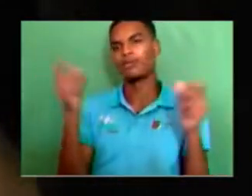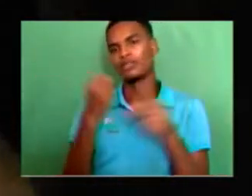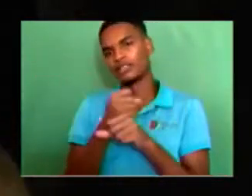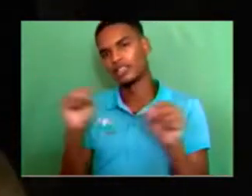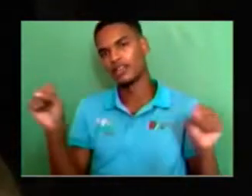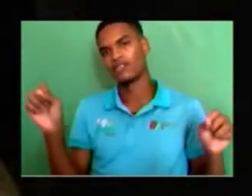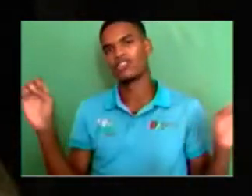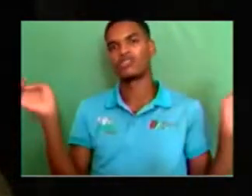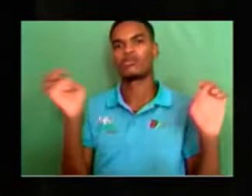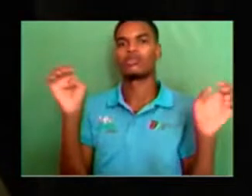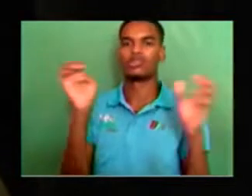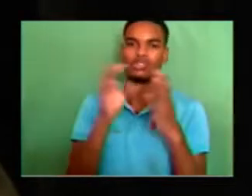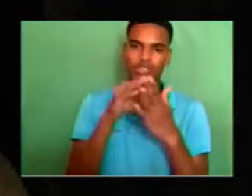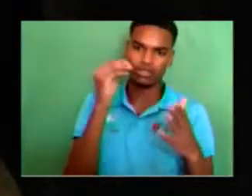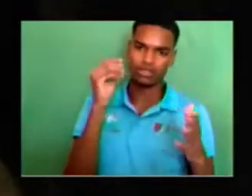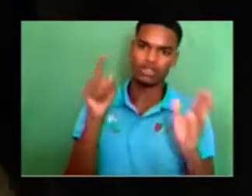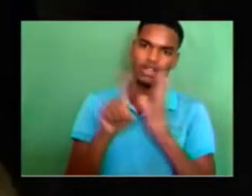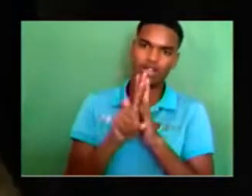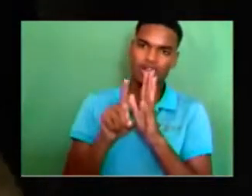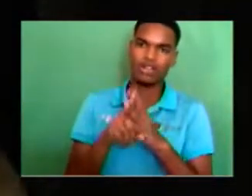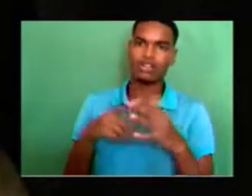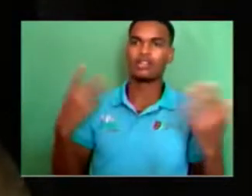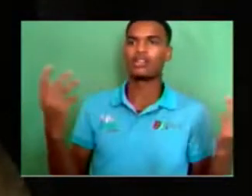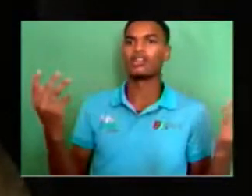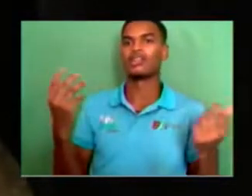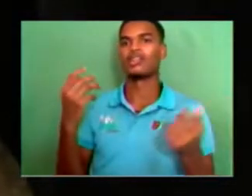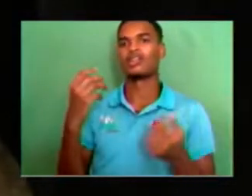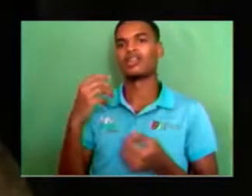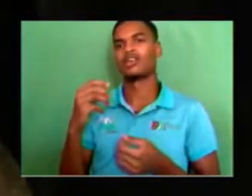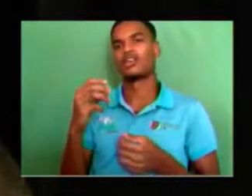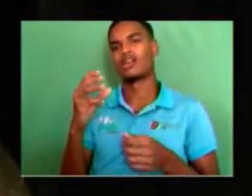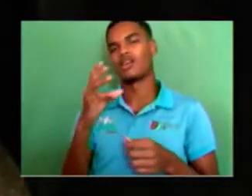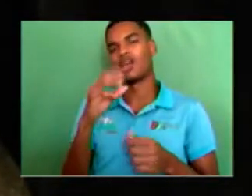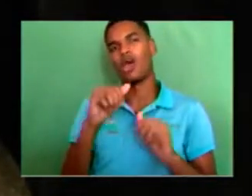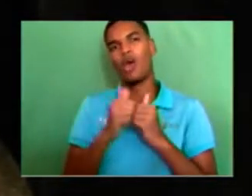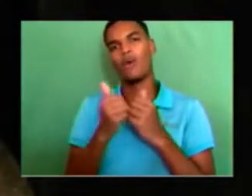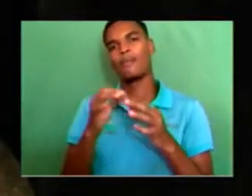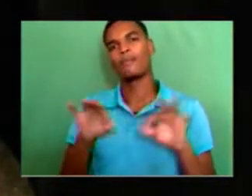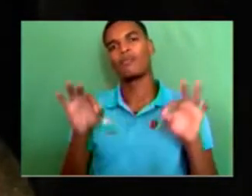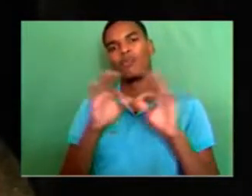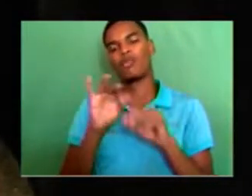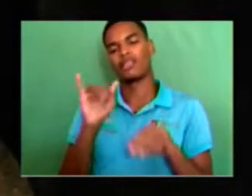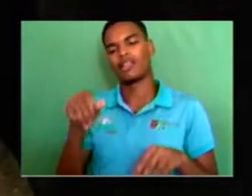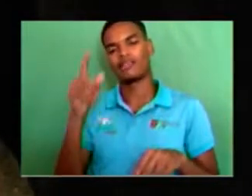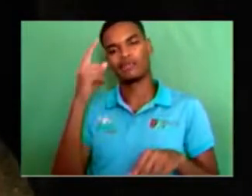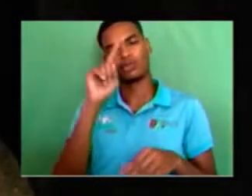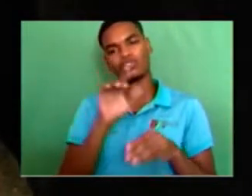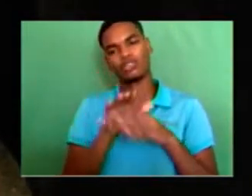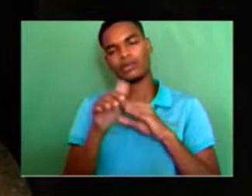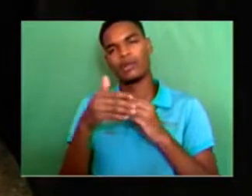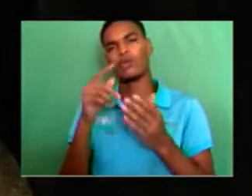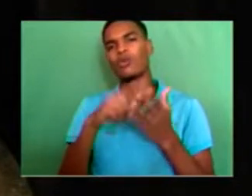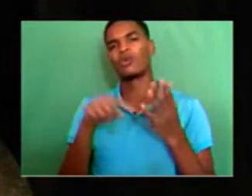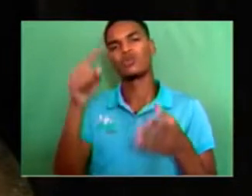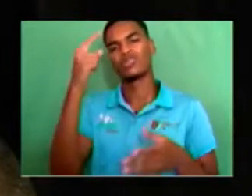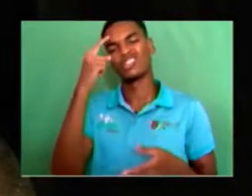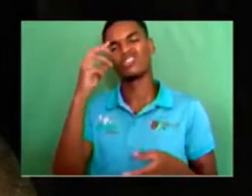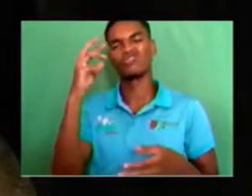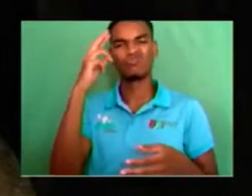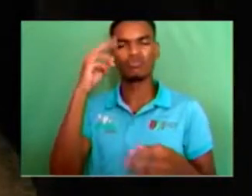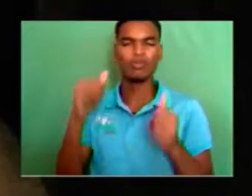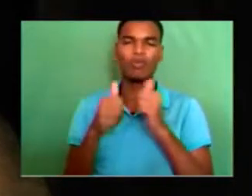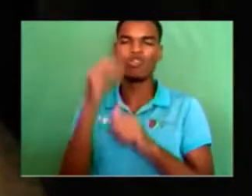that is to the Jamaican people and its economy. What do you think would be a reasonable price for a